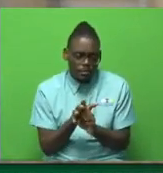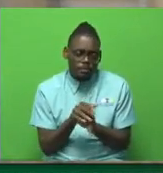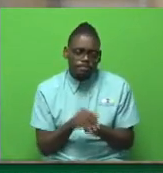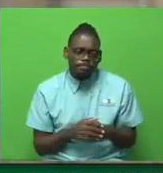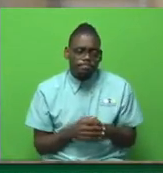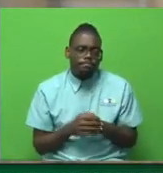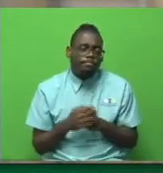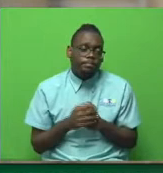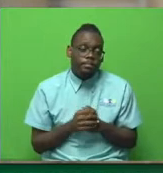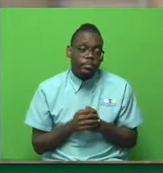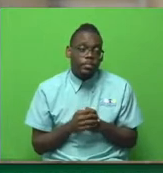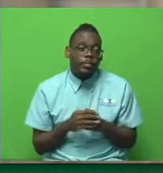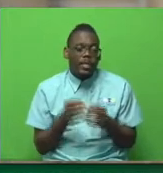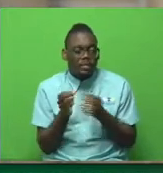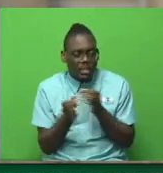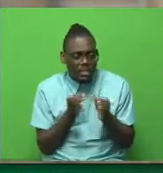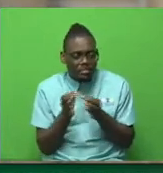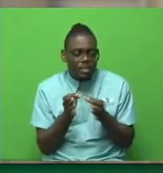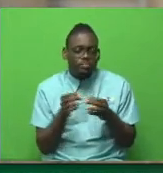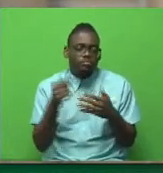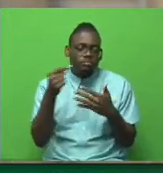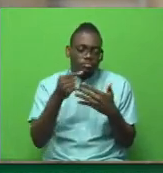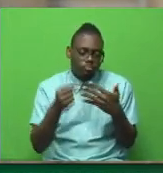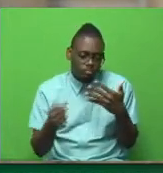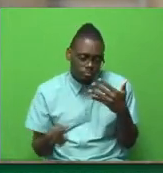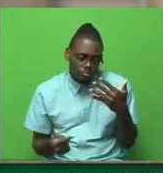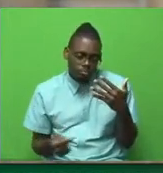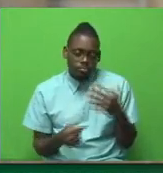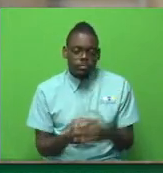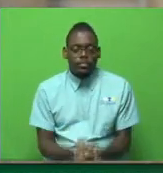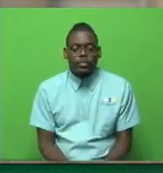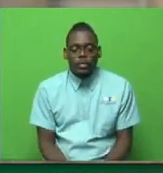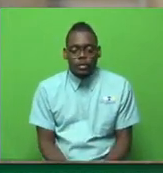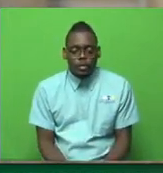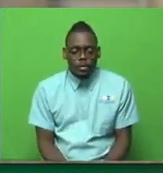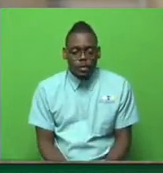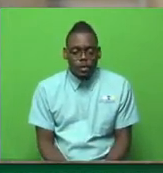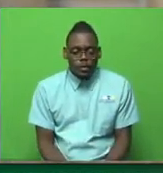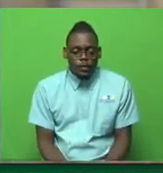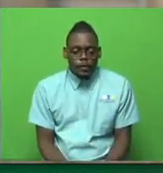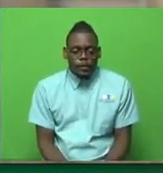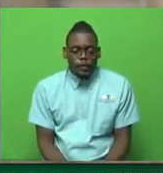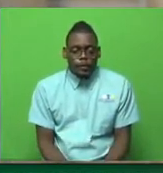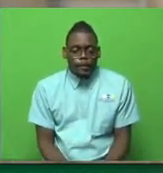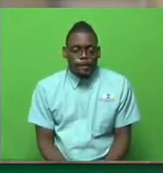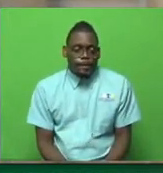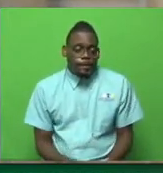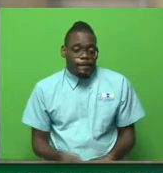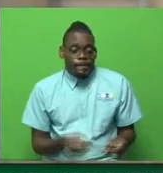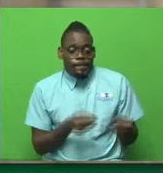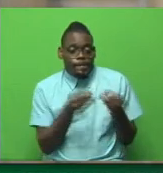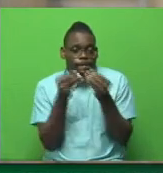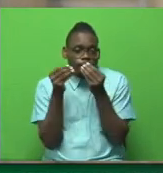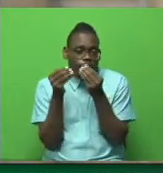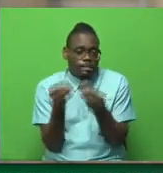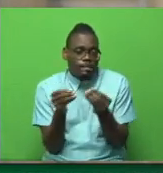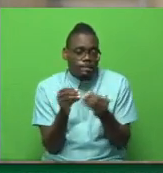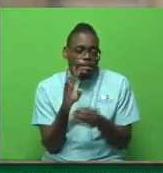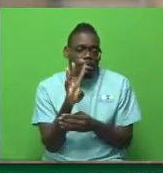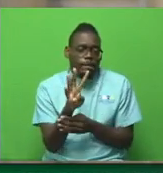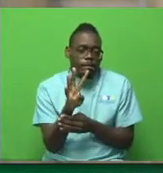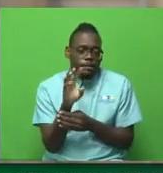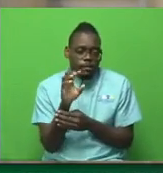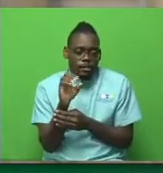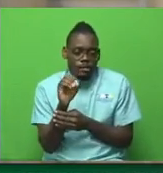things that were provided during the covet pandemic to Tobago we offered 50 million dollars to the Tobago